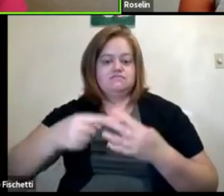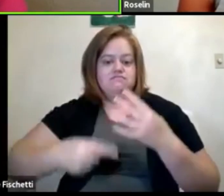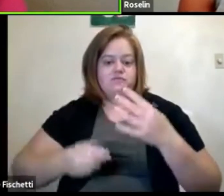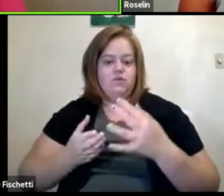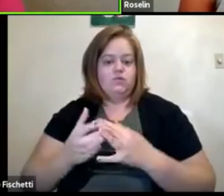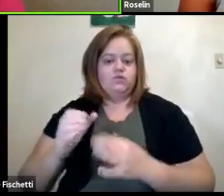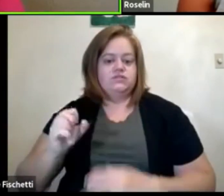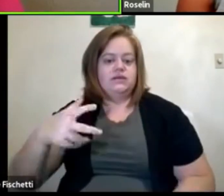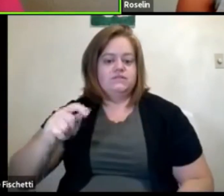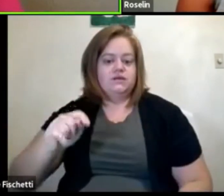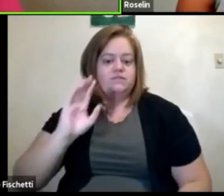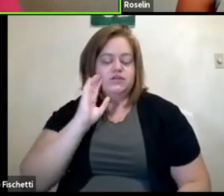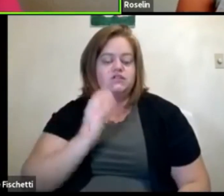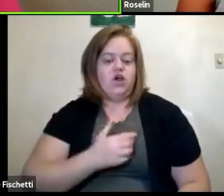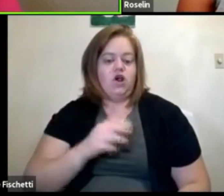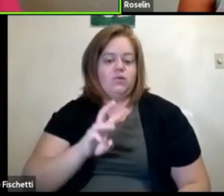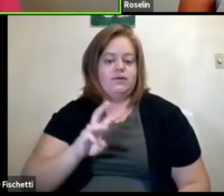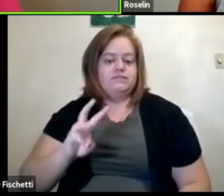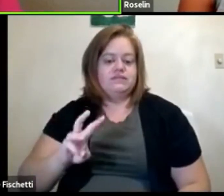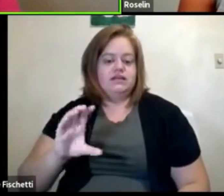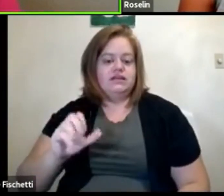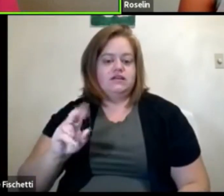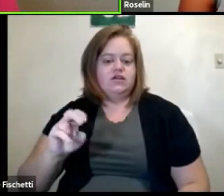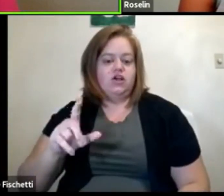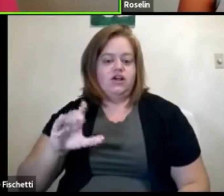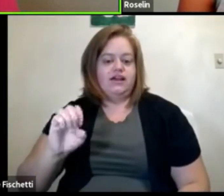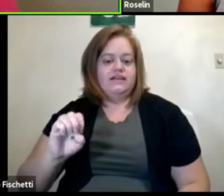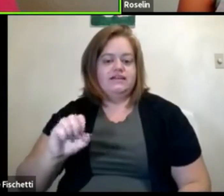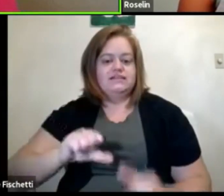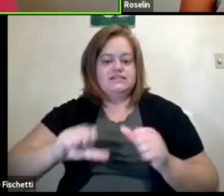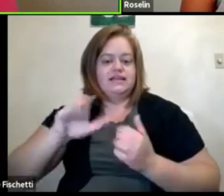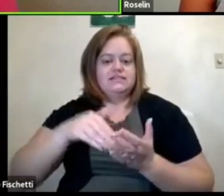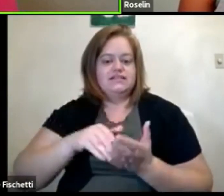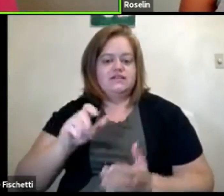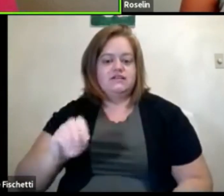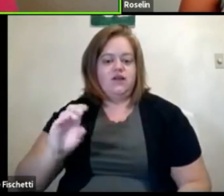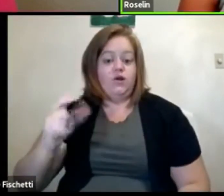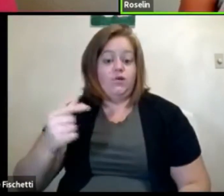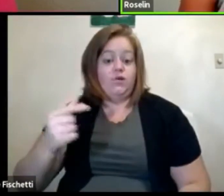carnegiesciencecenter.org. Thank you so much for watching, everyone. Thank you.